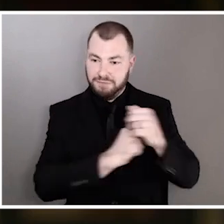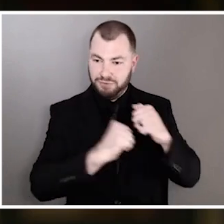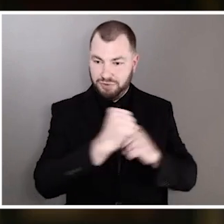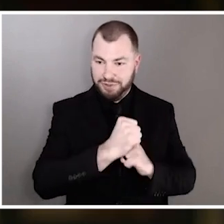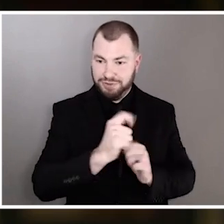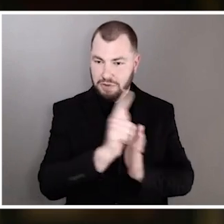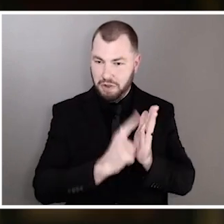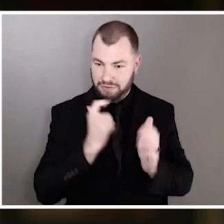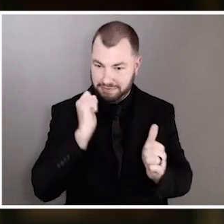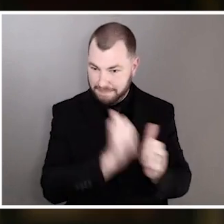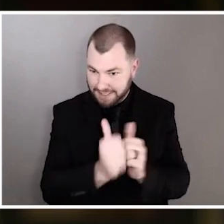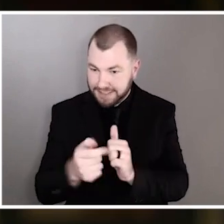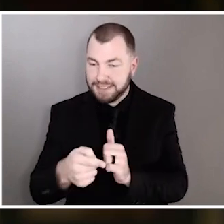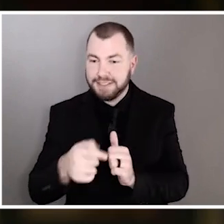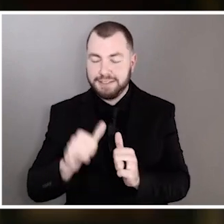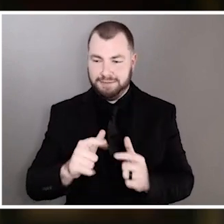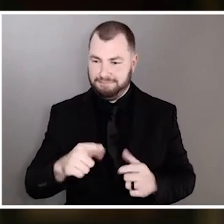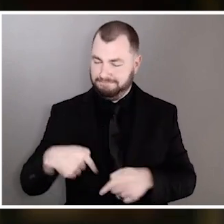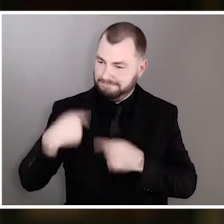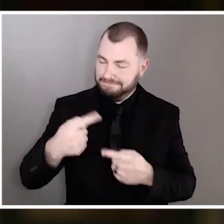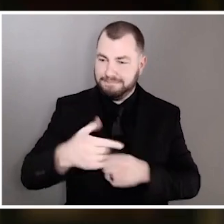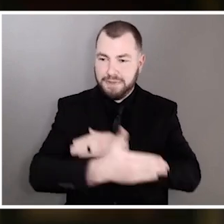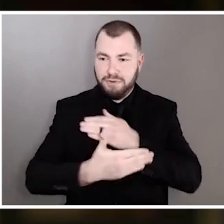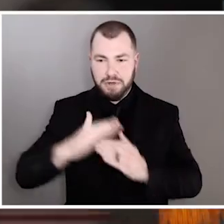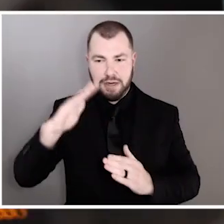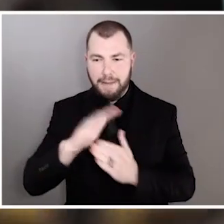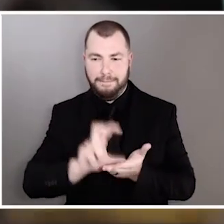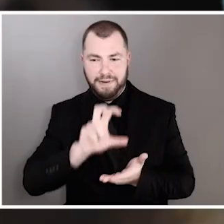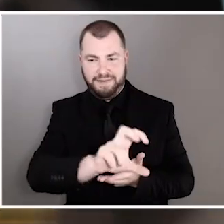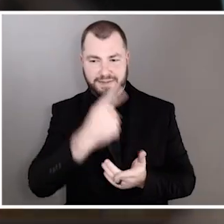largest investments ever in accessibility in this country.